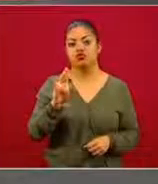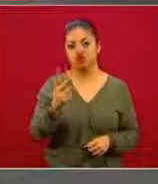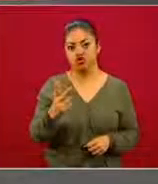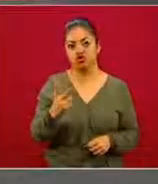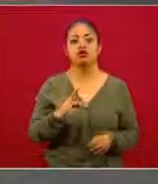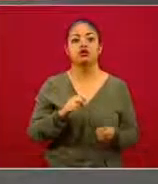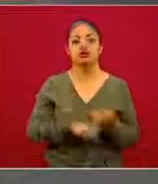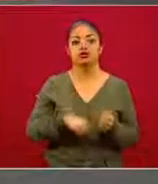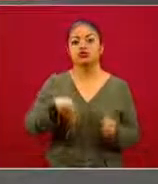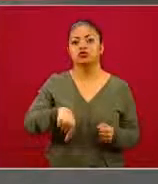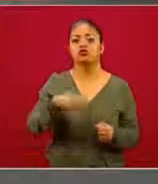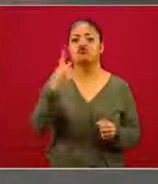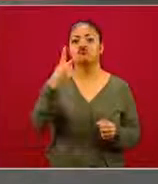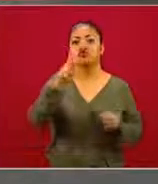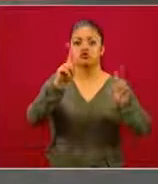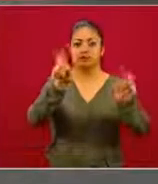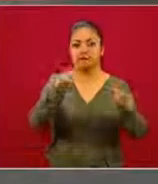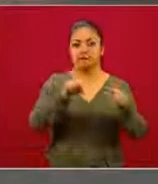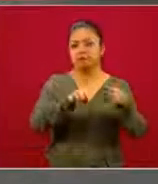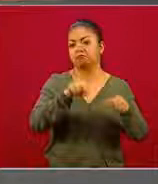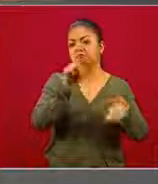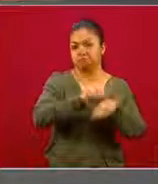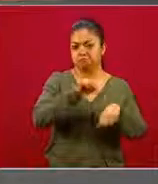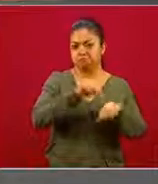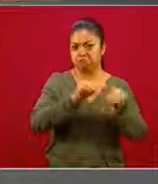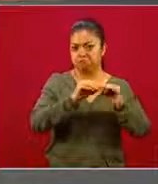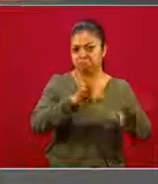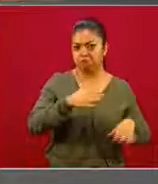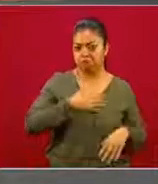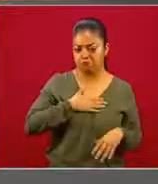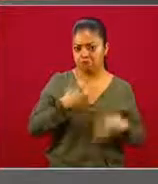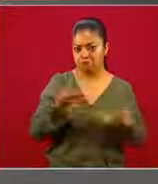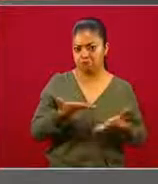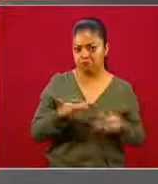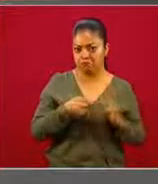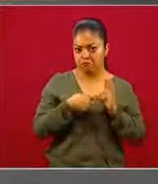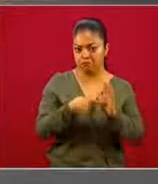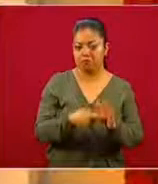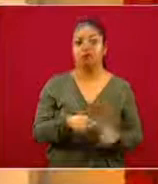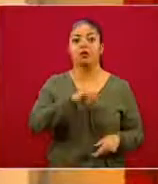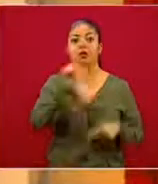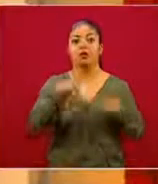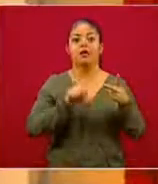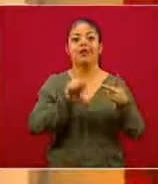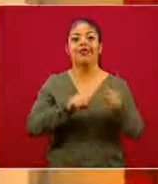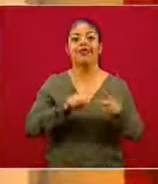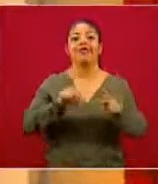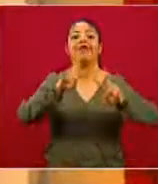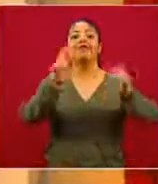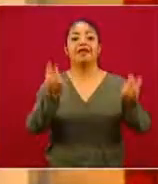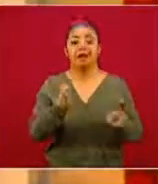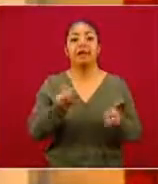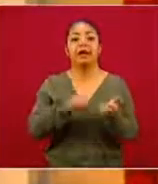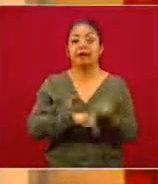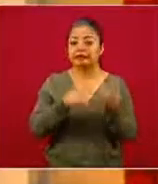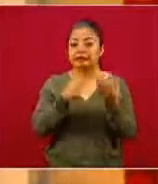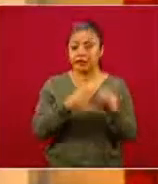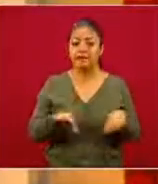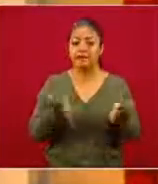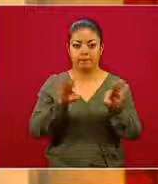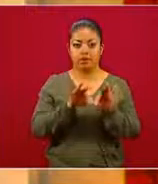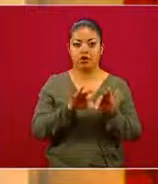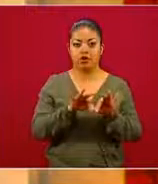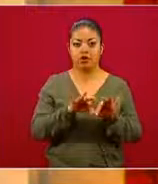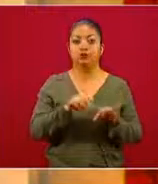dedicarle a dos coronavirus temas: el informe SARS-CoV-2. técnico diario, We're que going es to el talk programa about de two noticias, subjects y today, después la parte the temática, daily luego de un technical evento muy report, importante